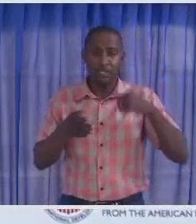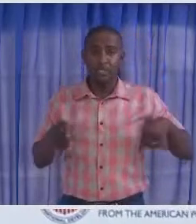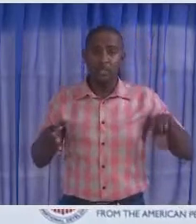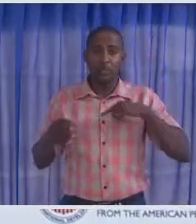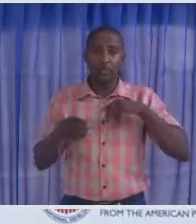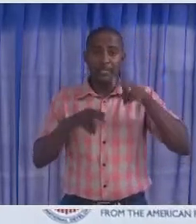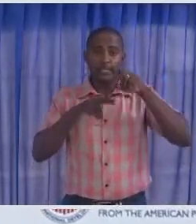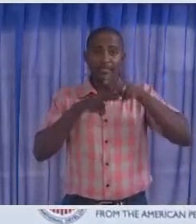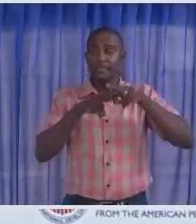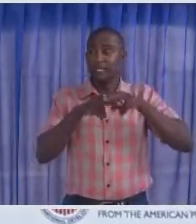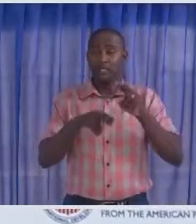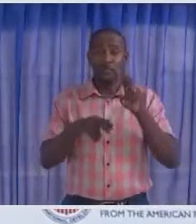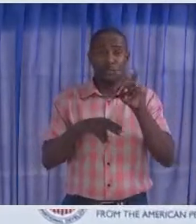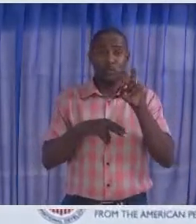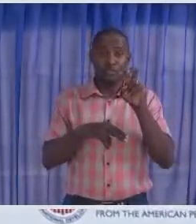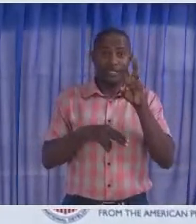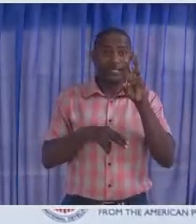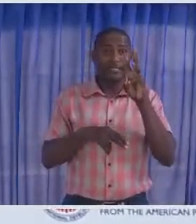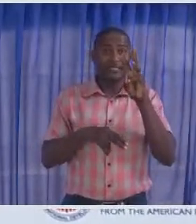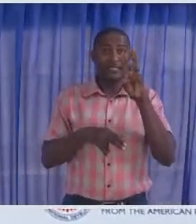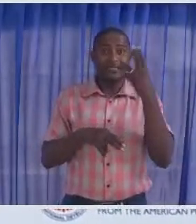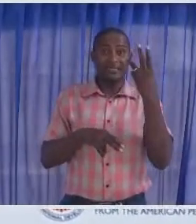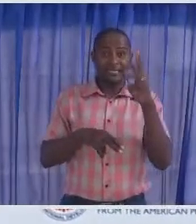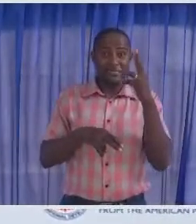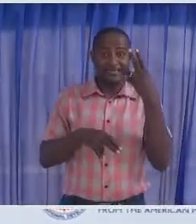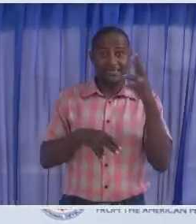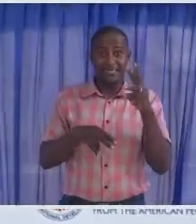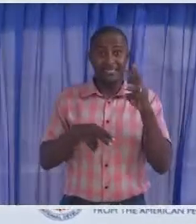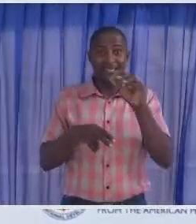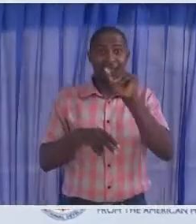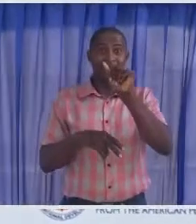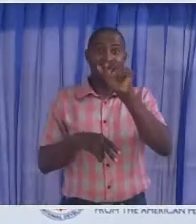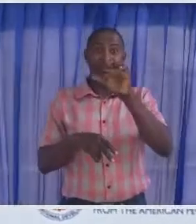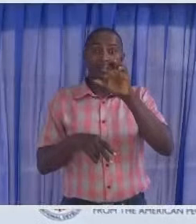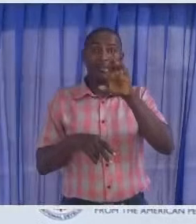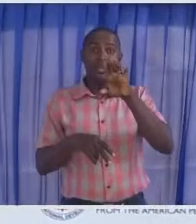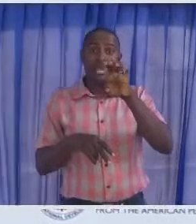on 216 acres of arable land.